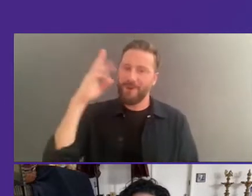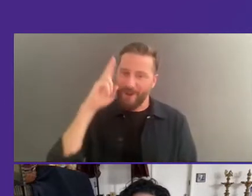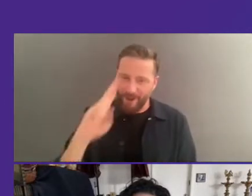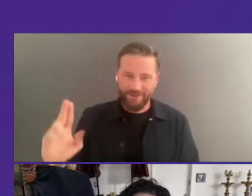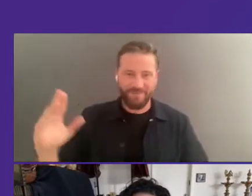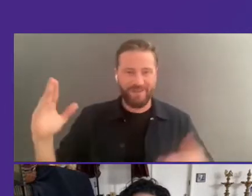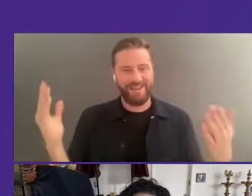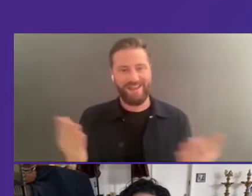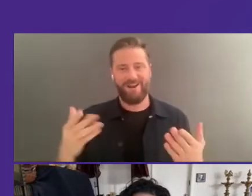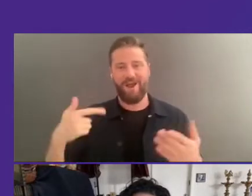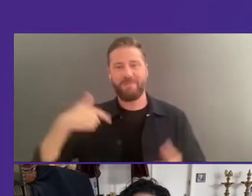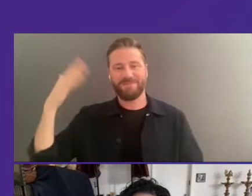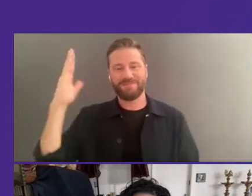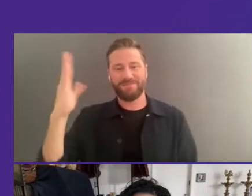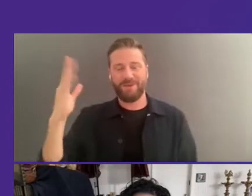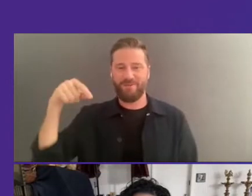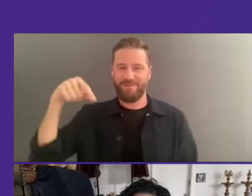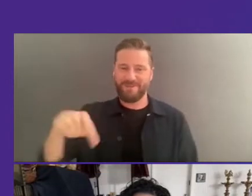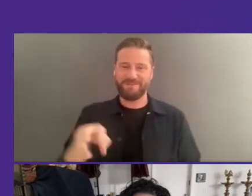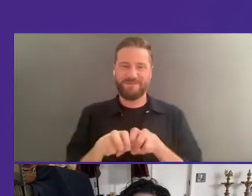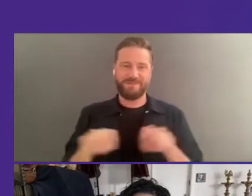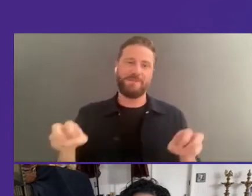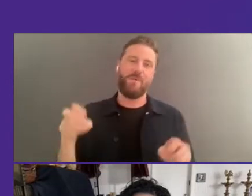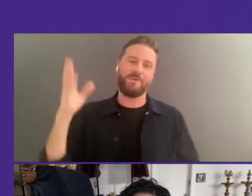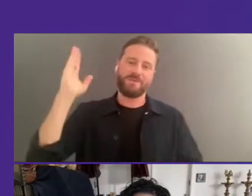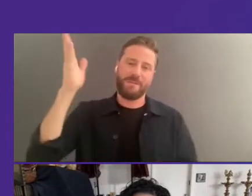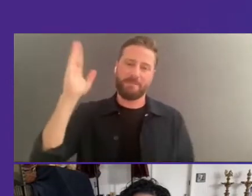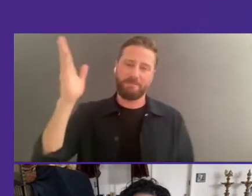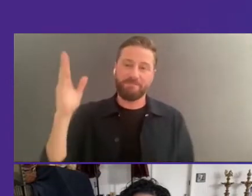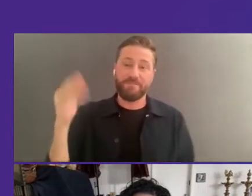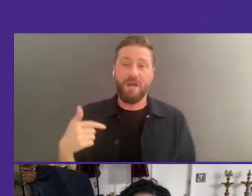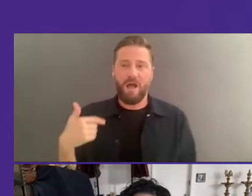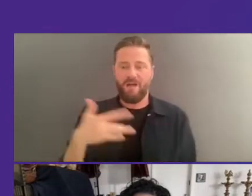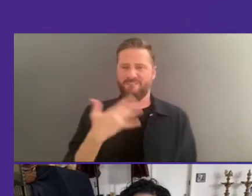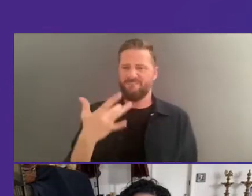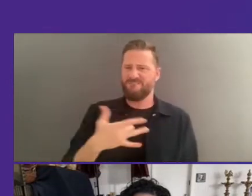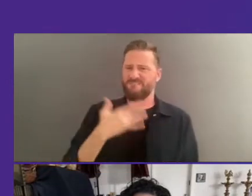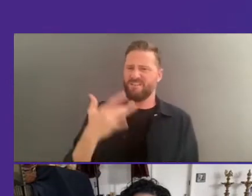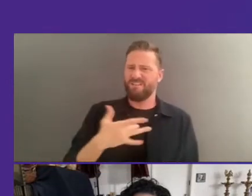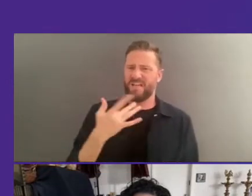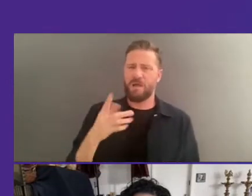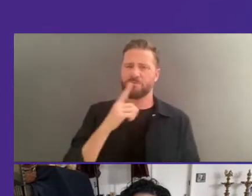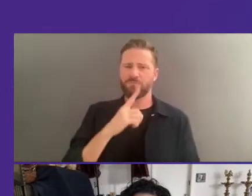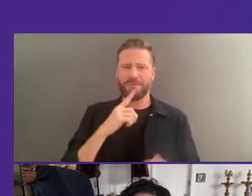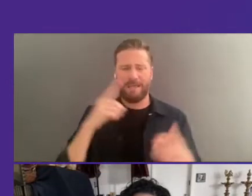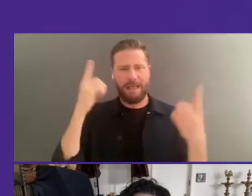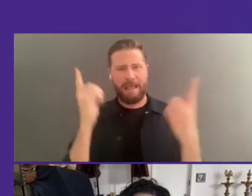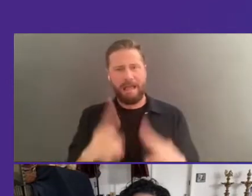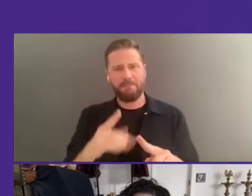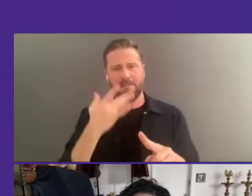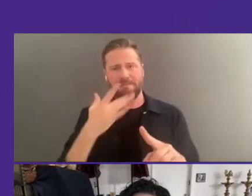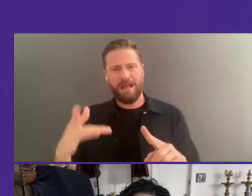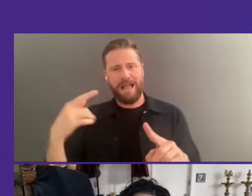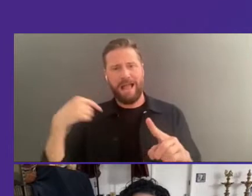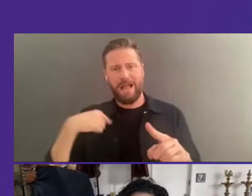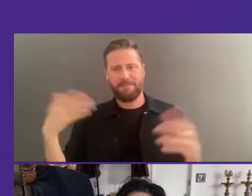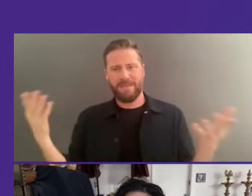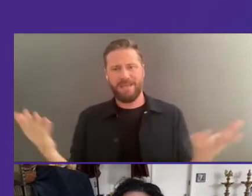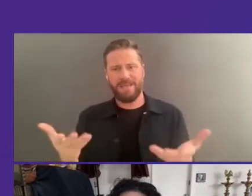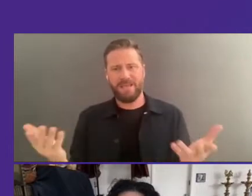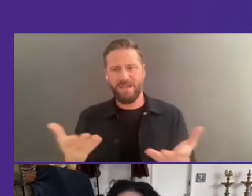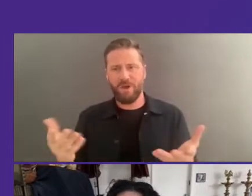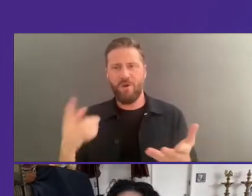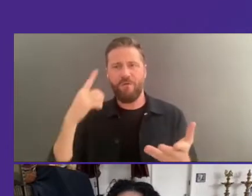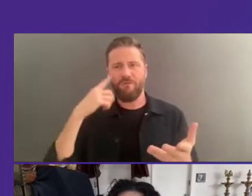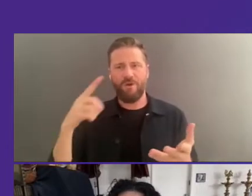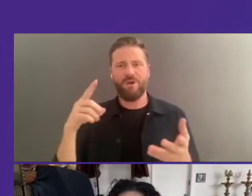as a speaker at the symposium. Also, I feel like it is such a coincidence I am at the session for the